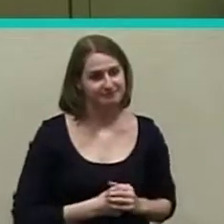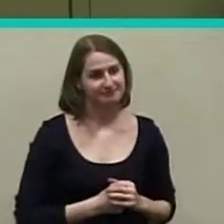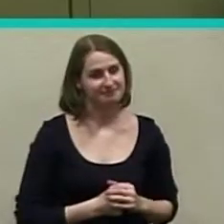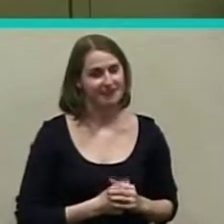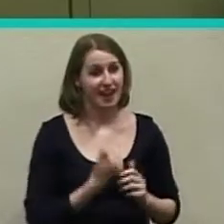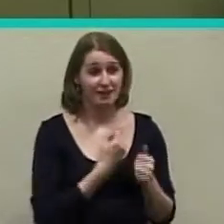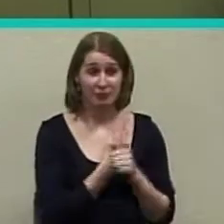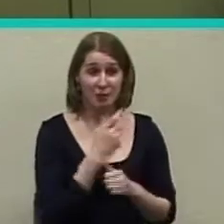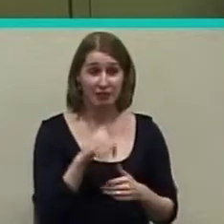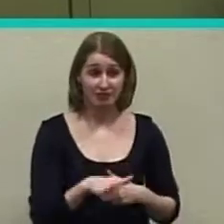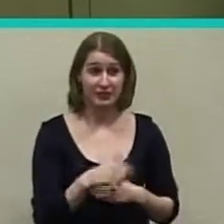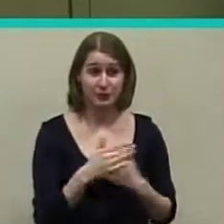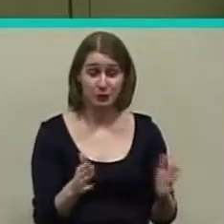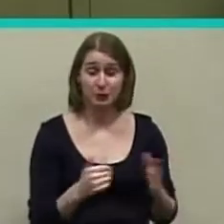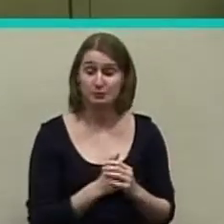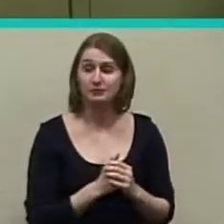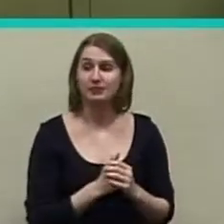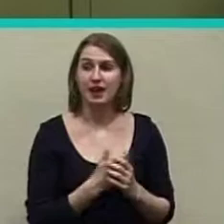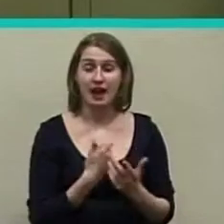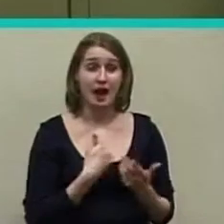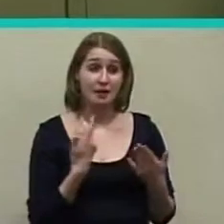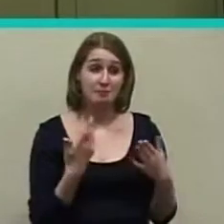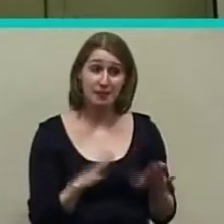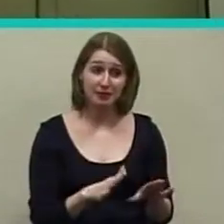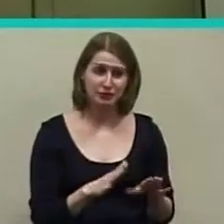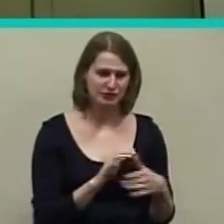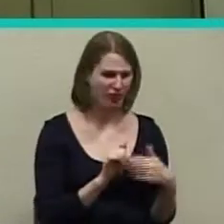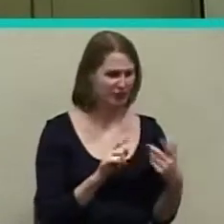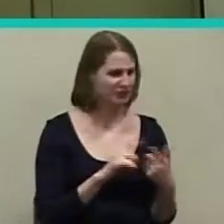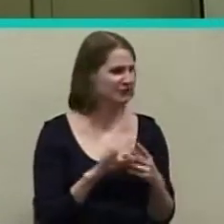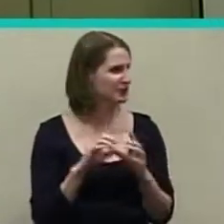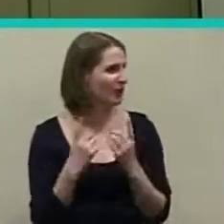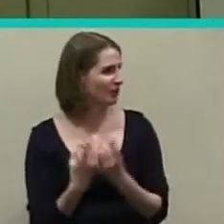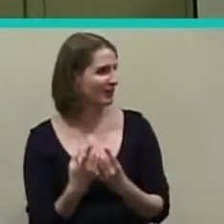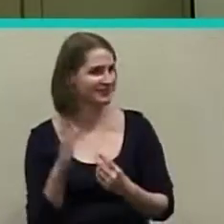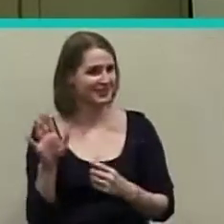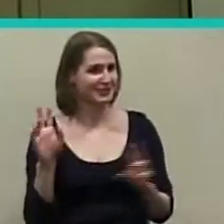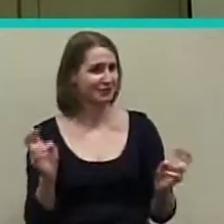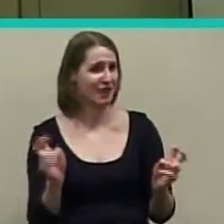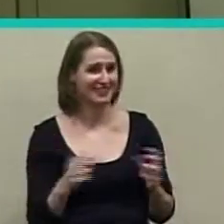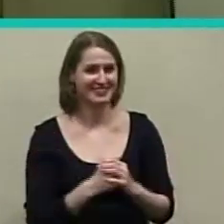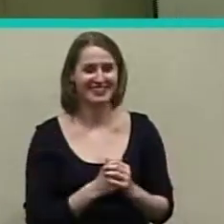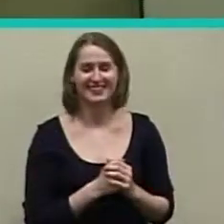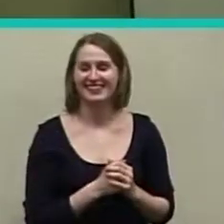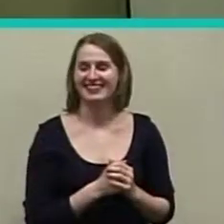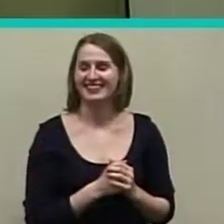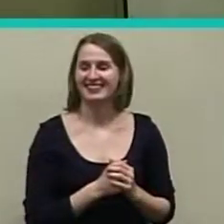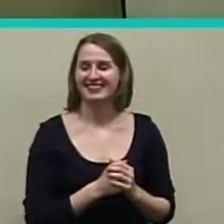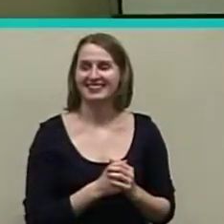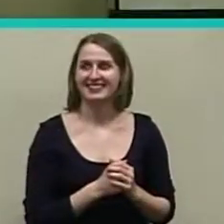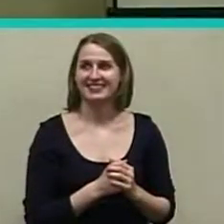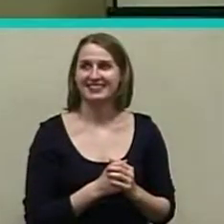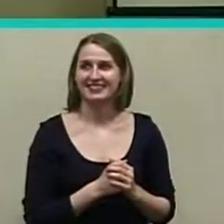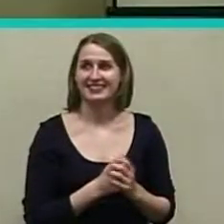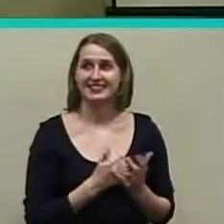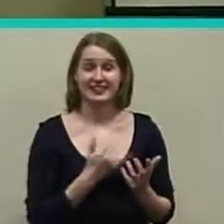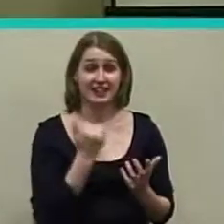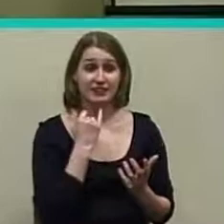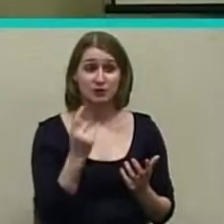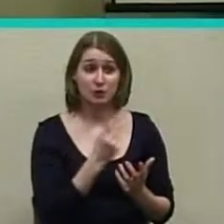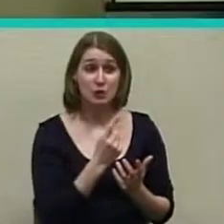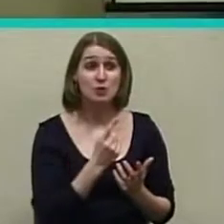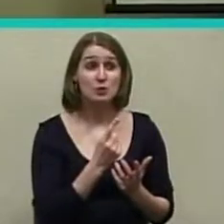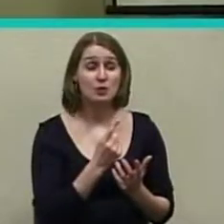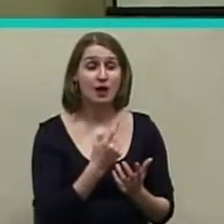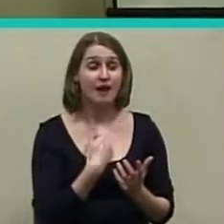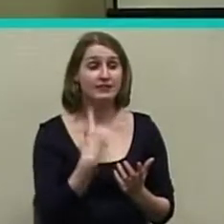Everybody in this room, I would be willing to bet you dollars to donuts. You go back, you get somebody to collect information like this on your teaching. You